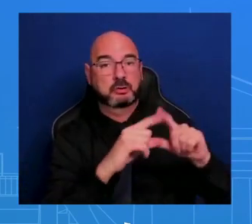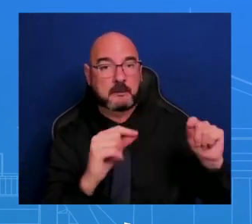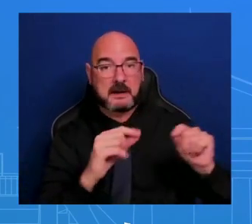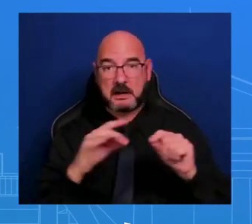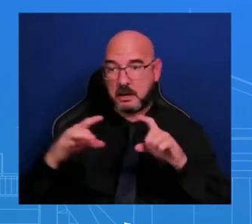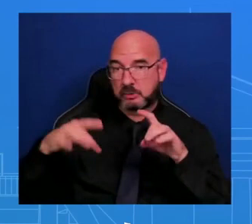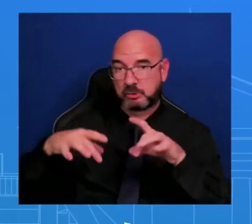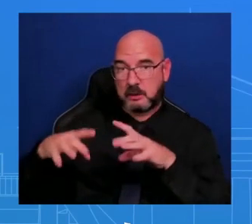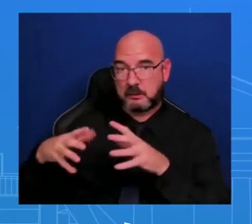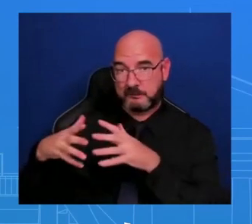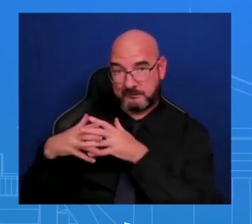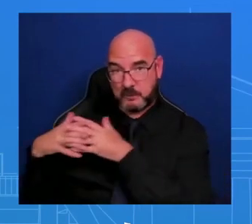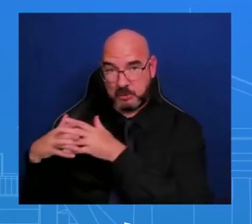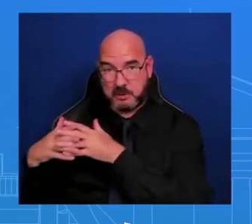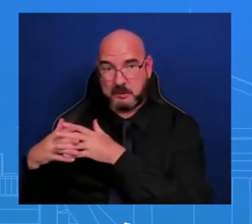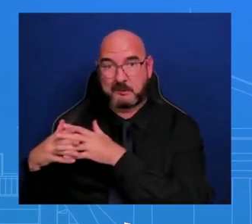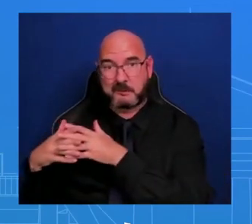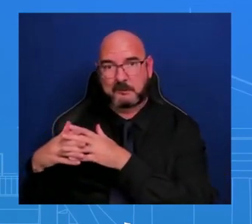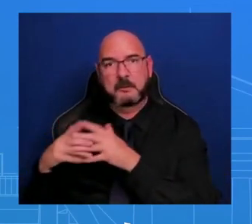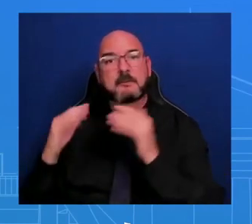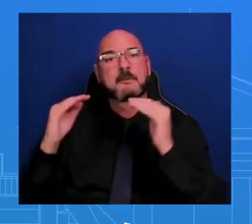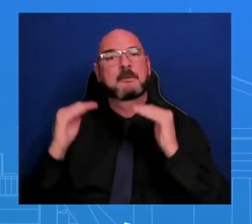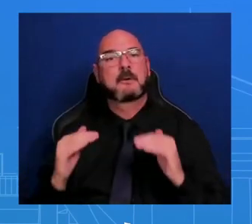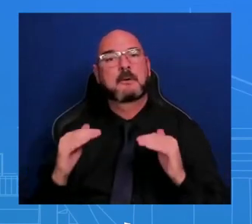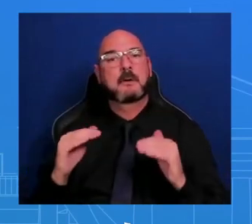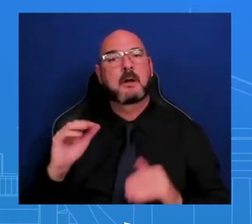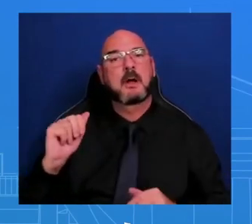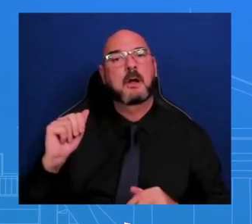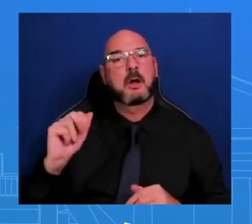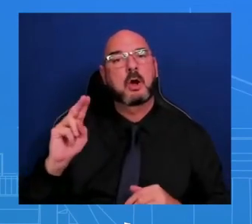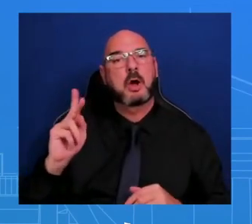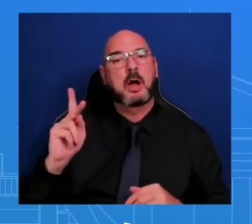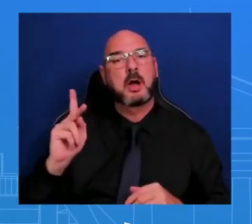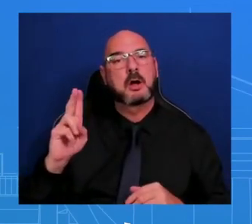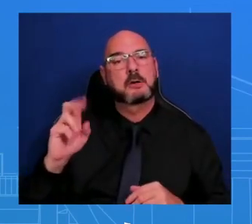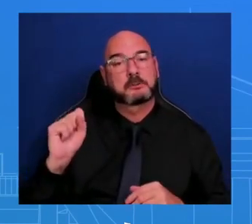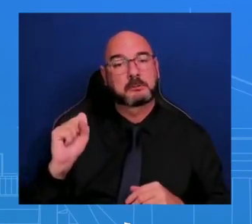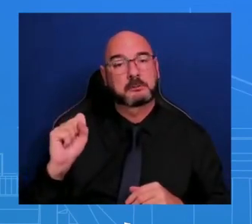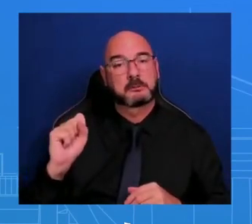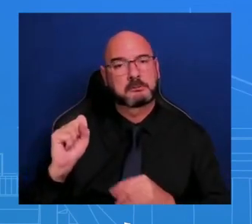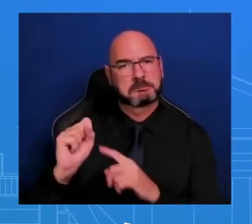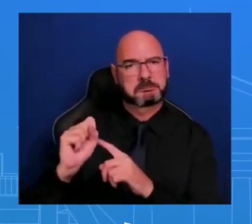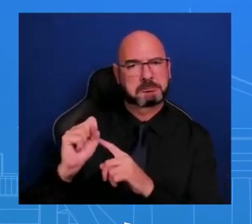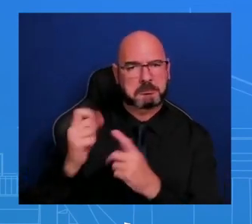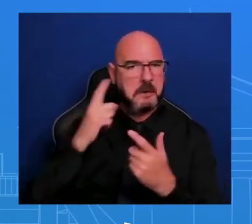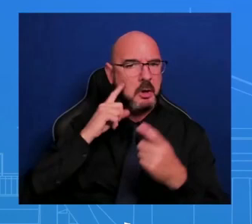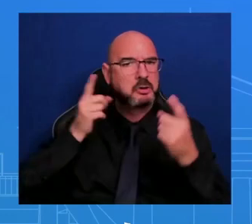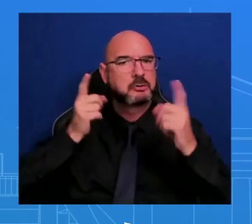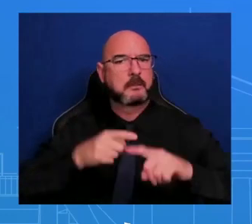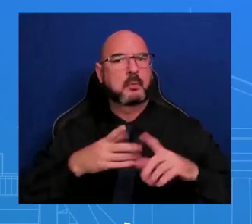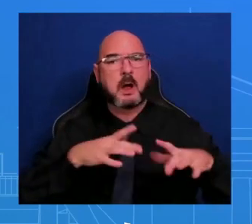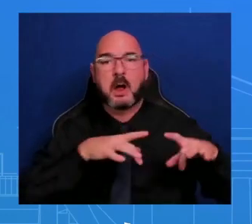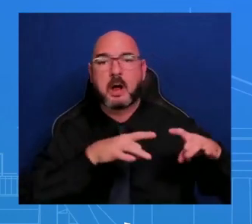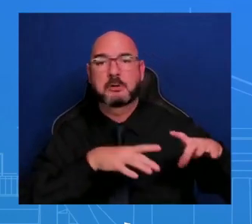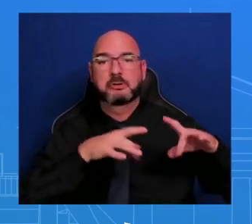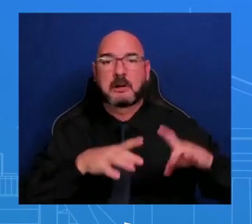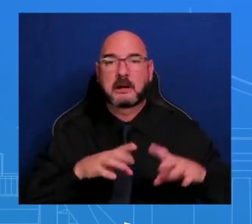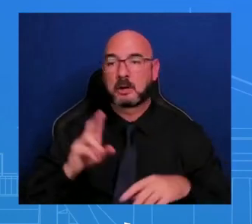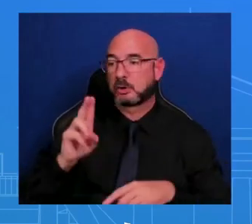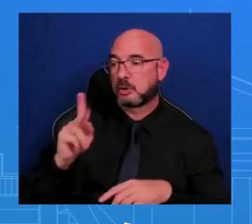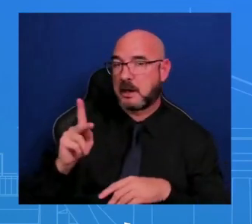the United States, and Australia to provide for Australia a nuclear-powered but conventionally armed